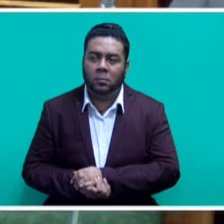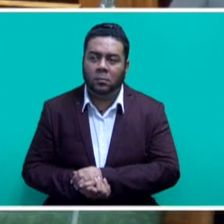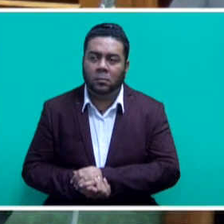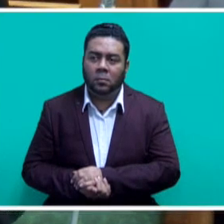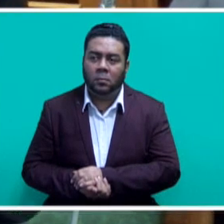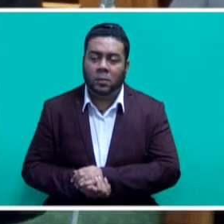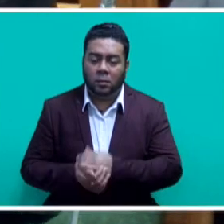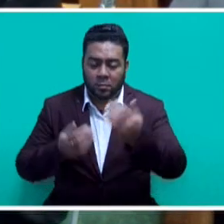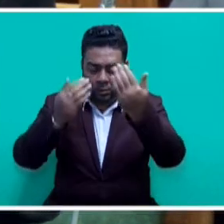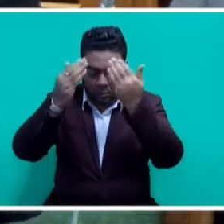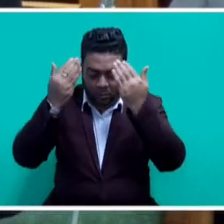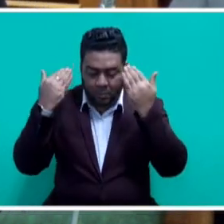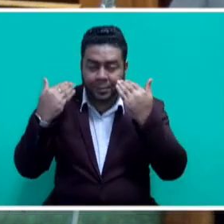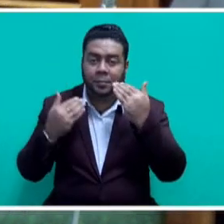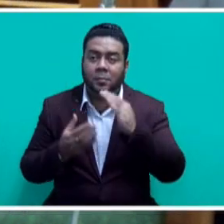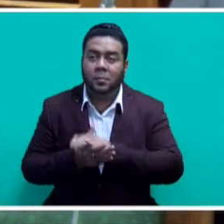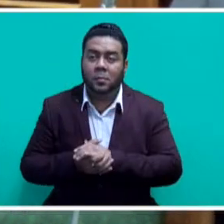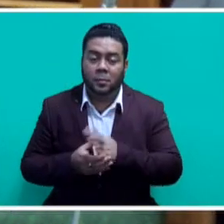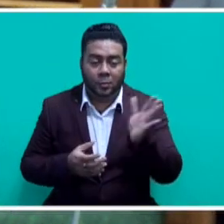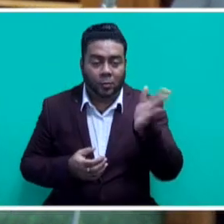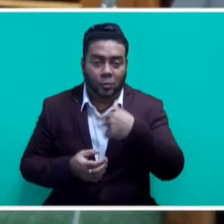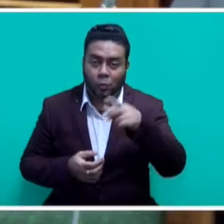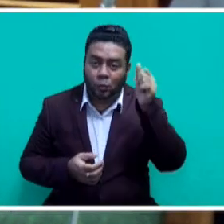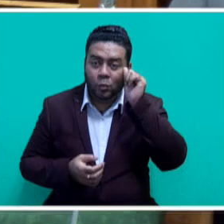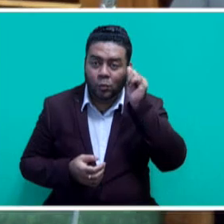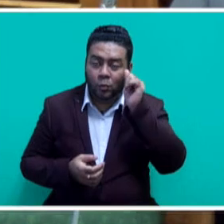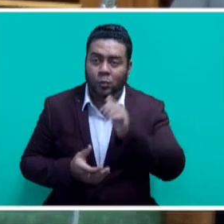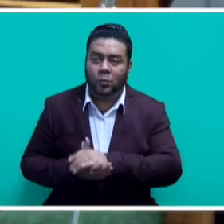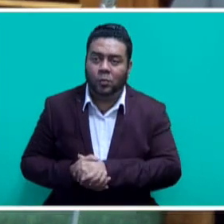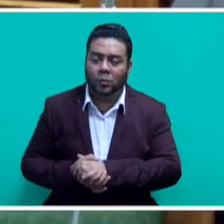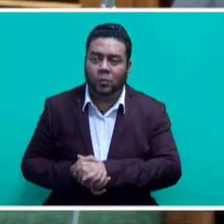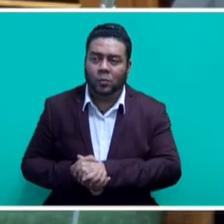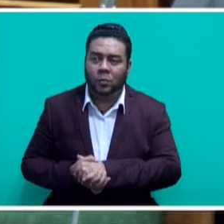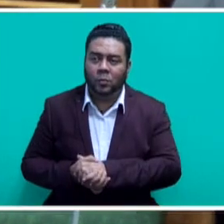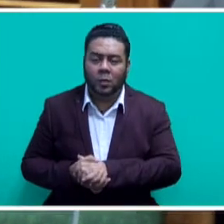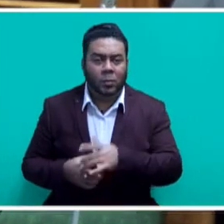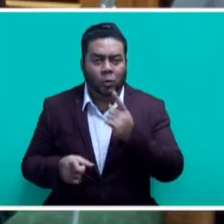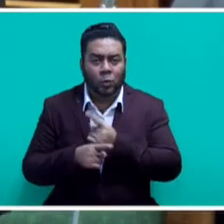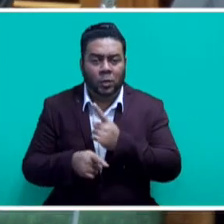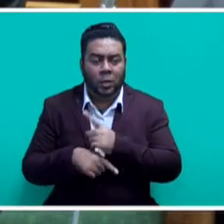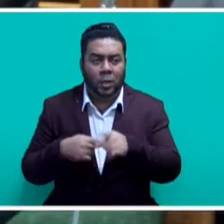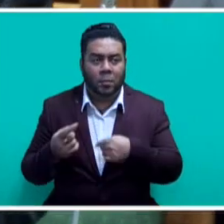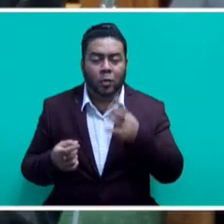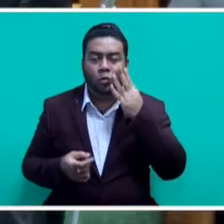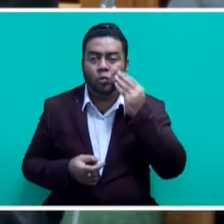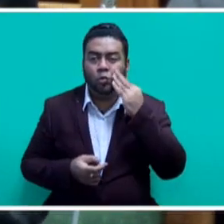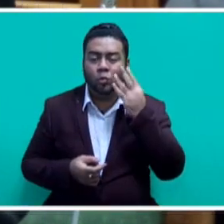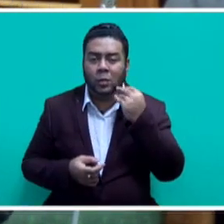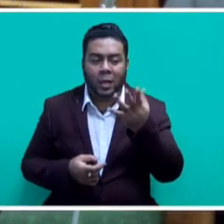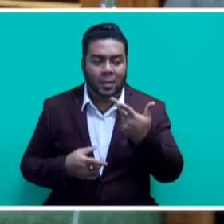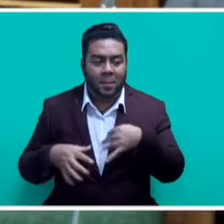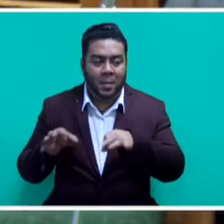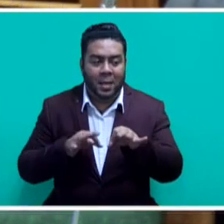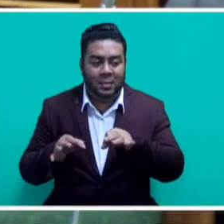Mr. Speaker, as you know that I'll be talking on sugar and the plans we